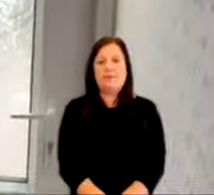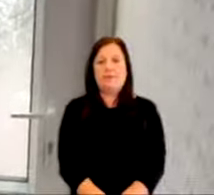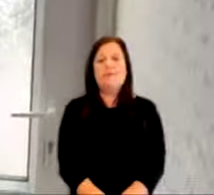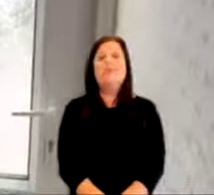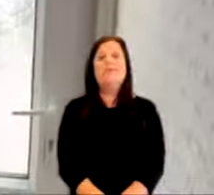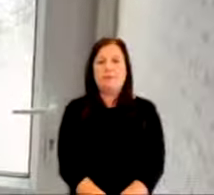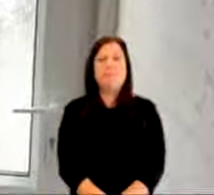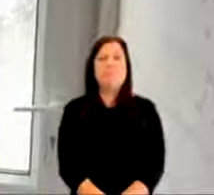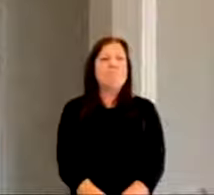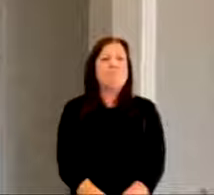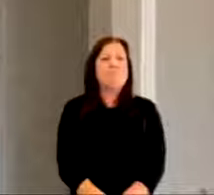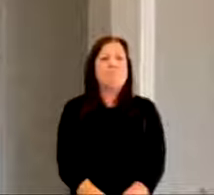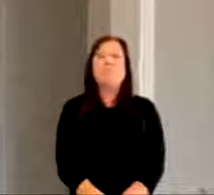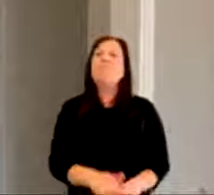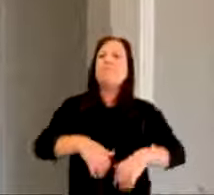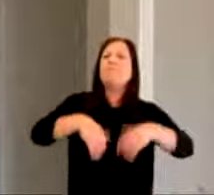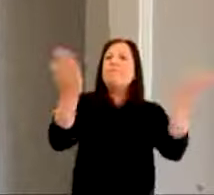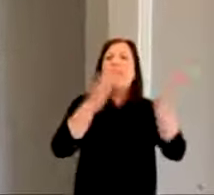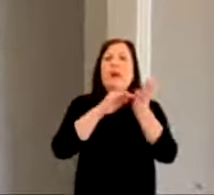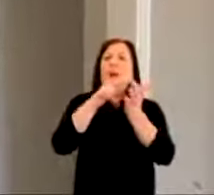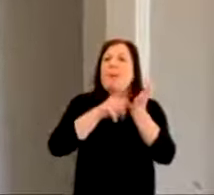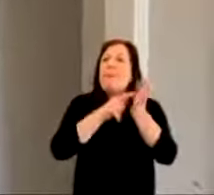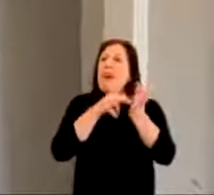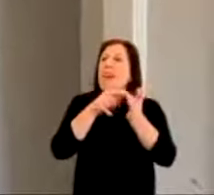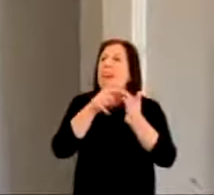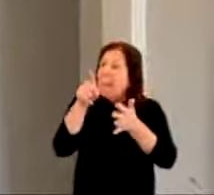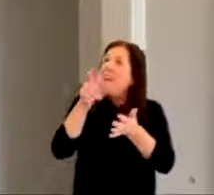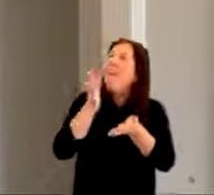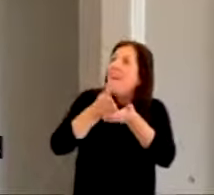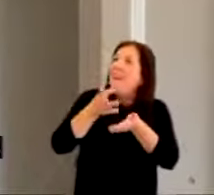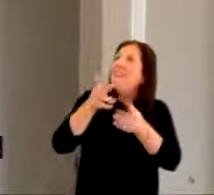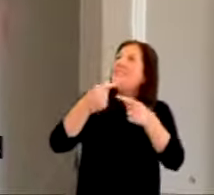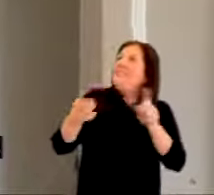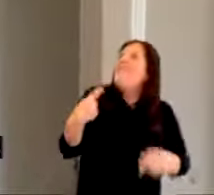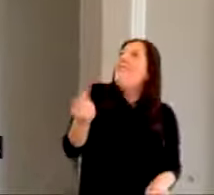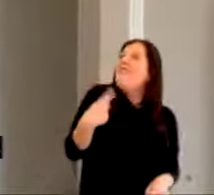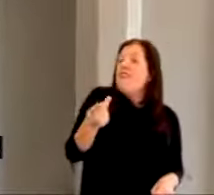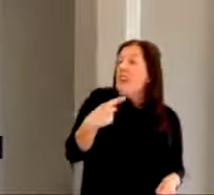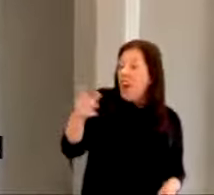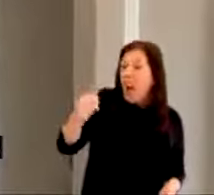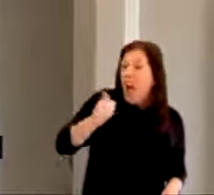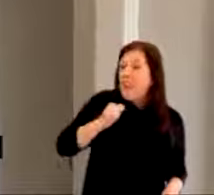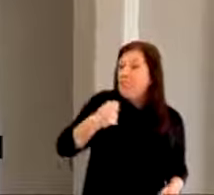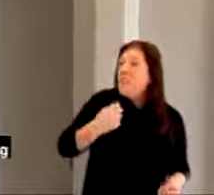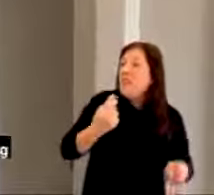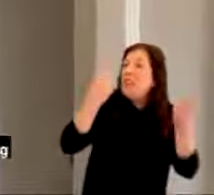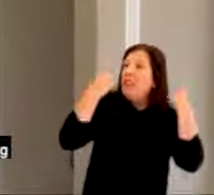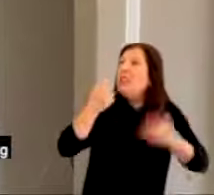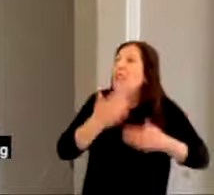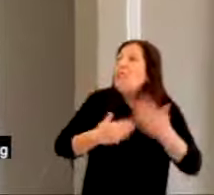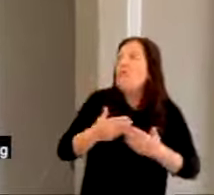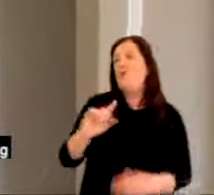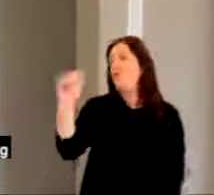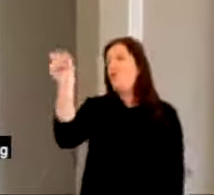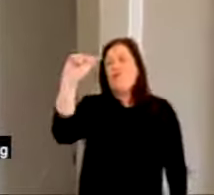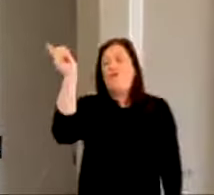Right. So, Melanie, it's like that, is it? Well, if you're expecting me to care, you've got another